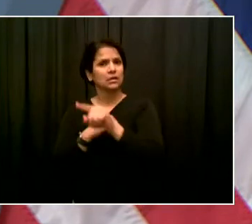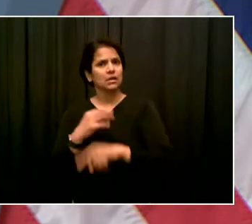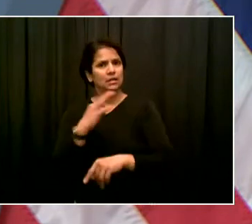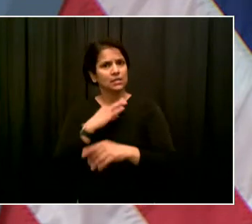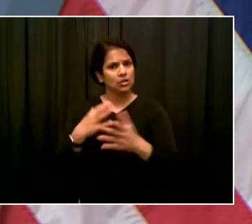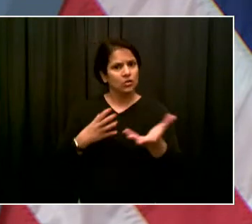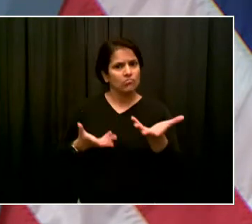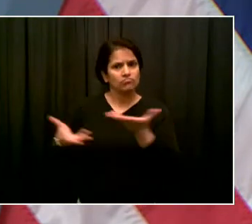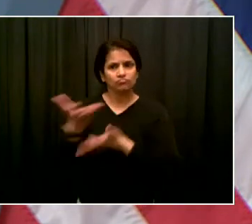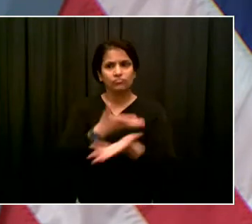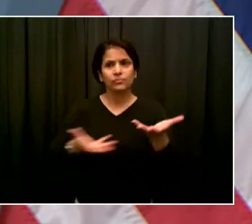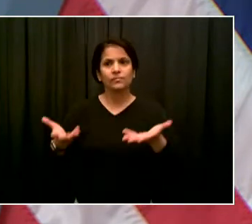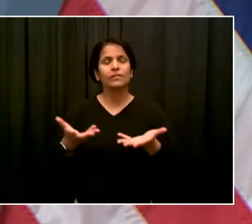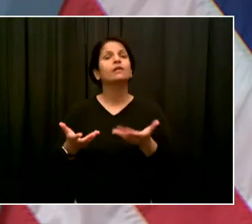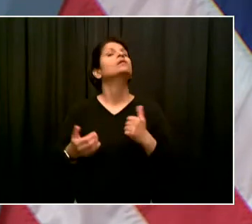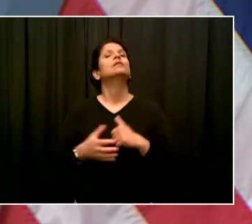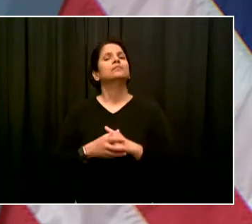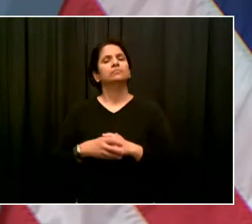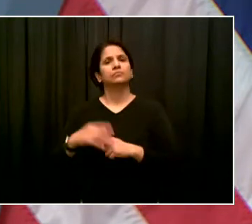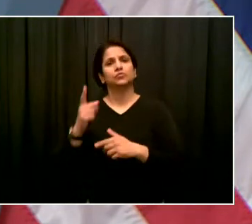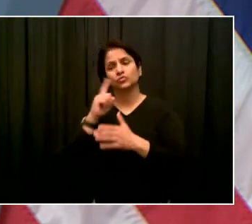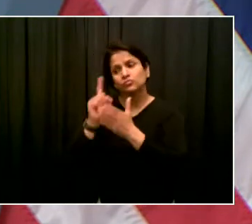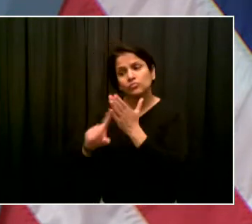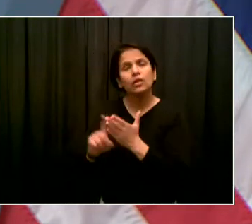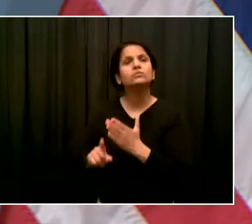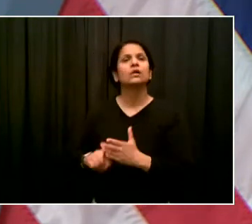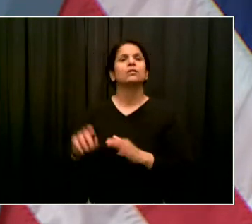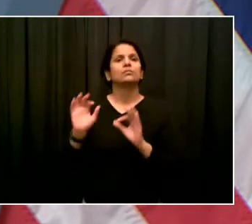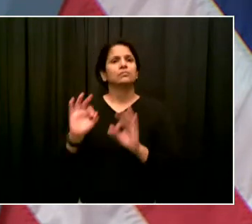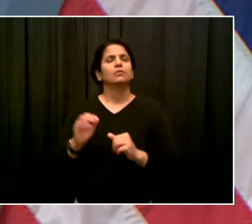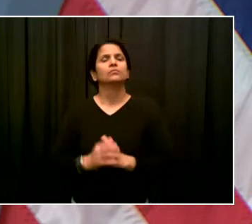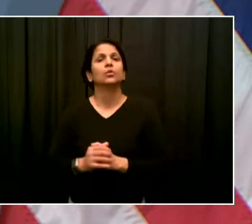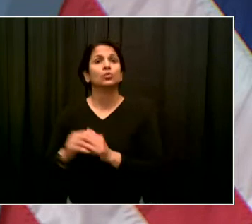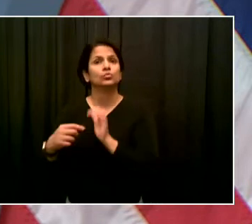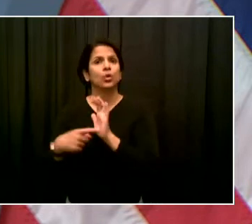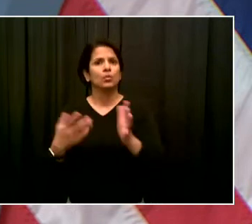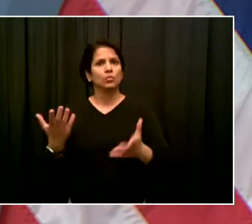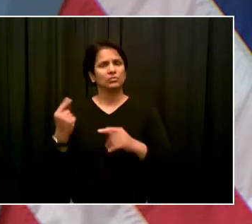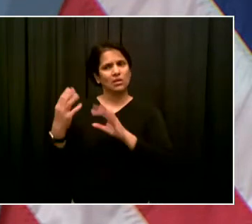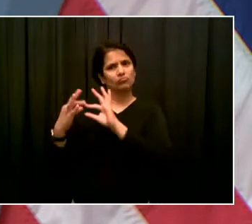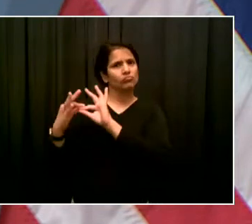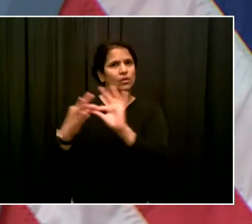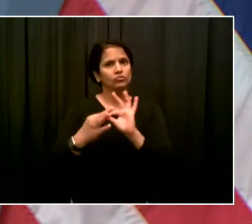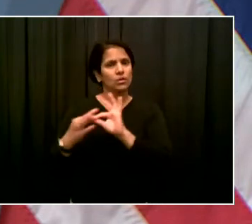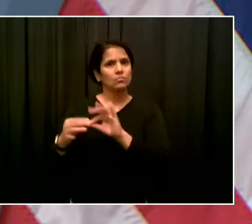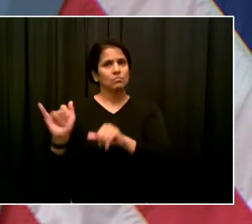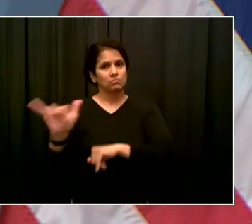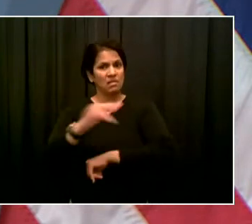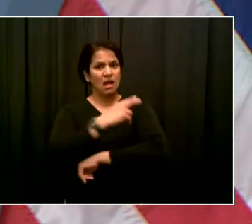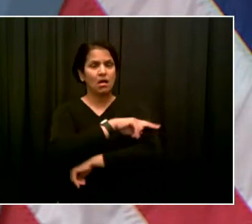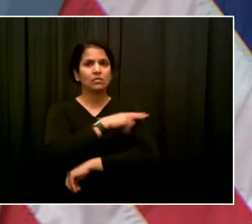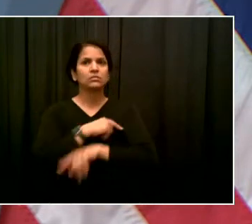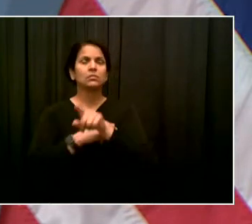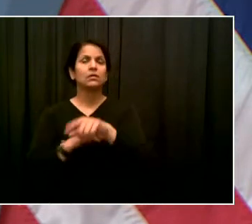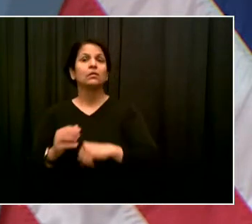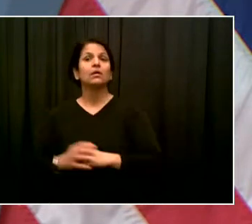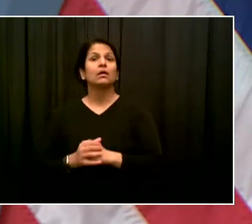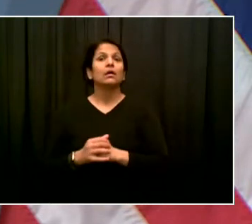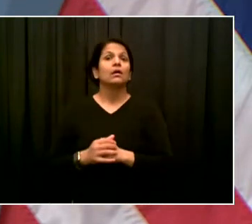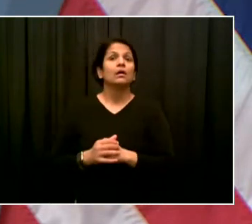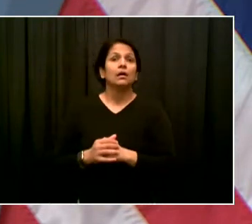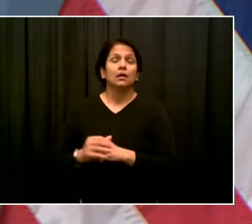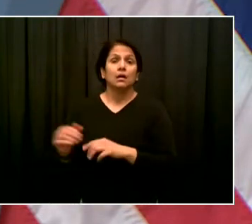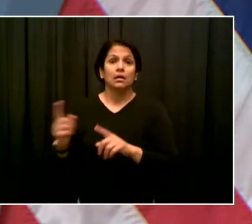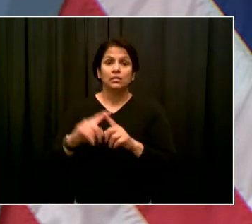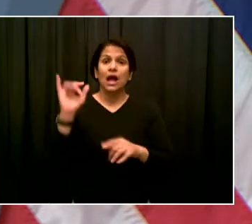symptoms, and not least, demonstrating reliability with his insurance paperwork, all helped me forge trust, not just